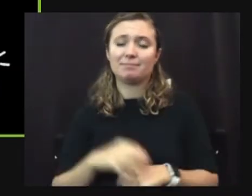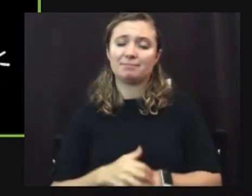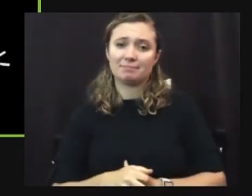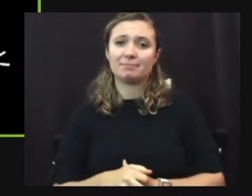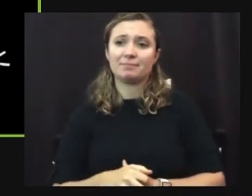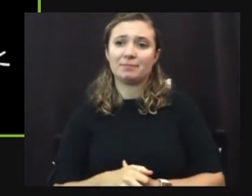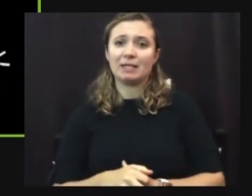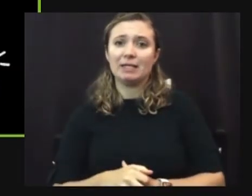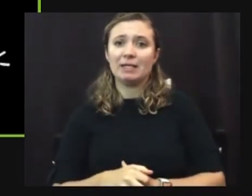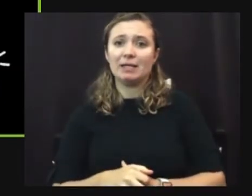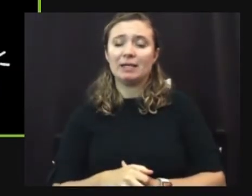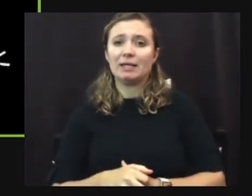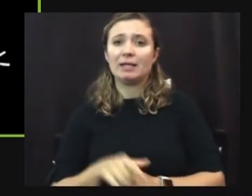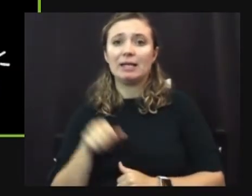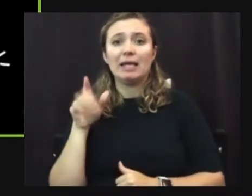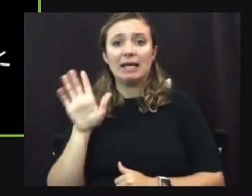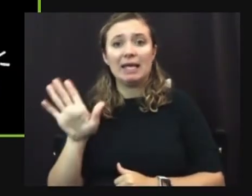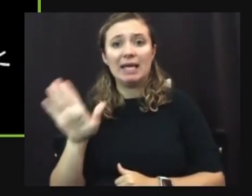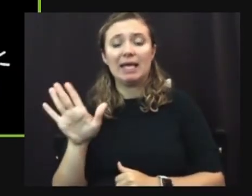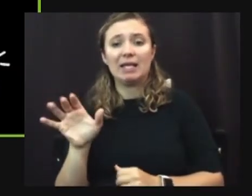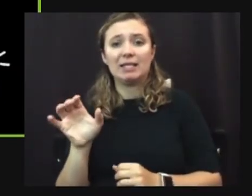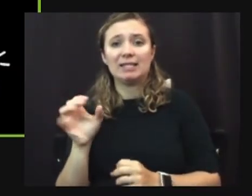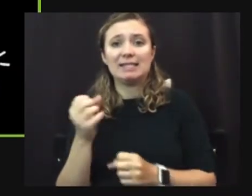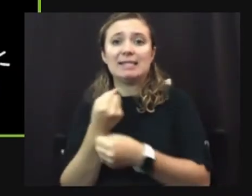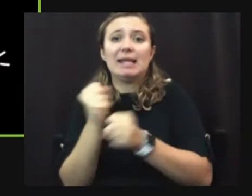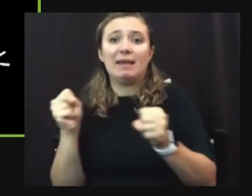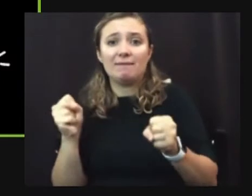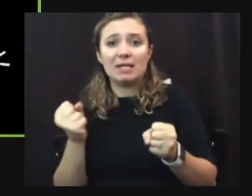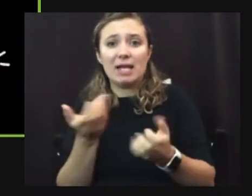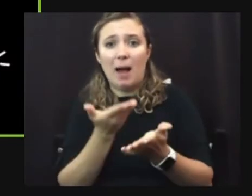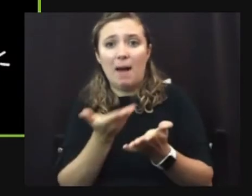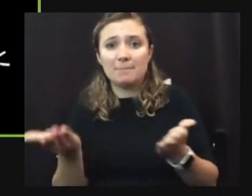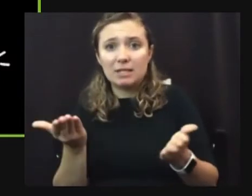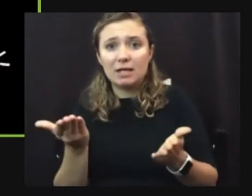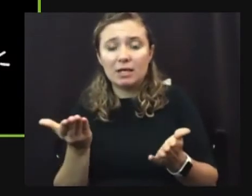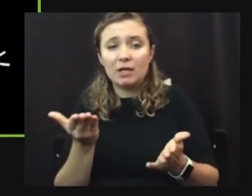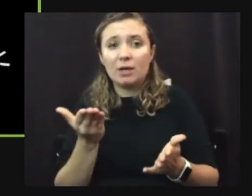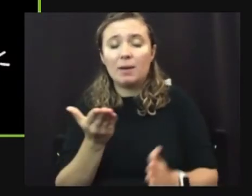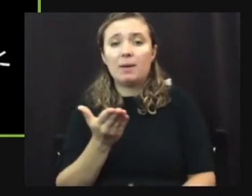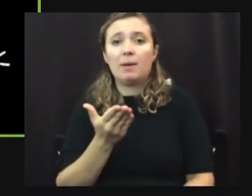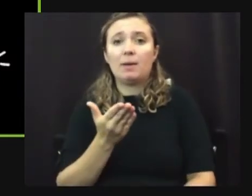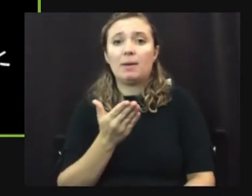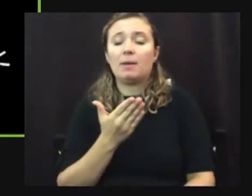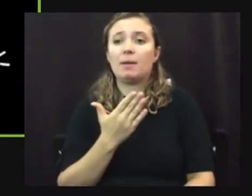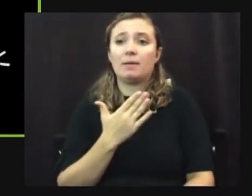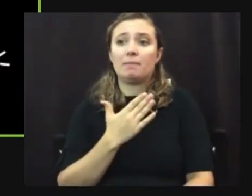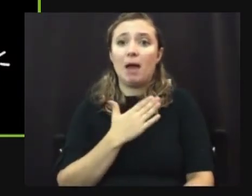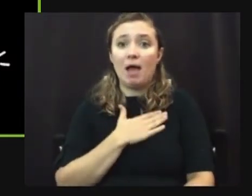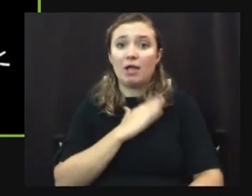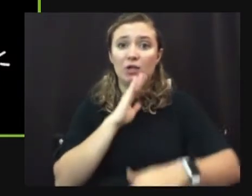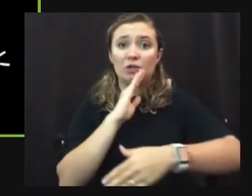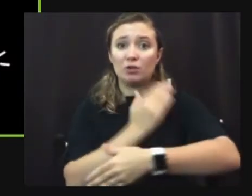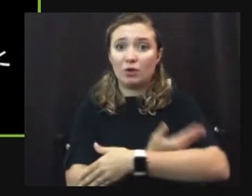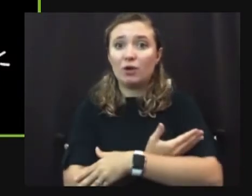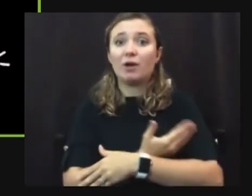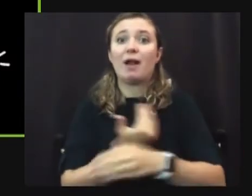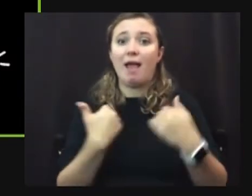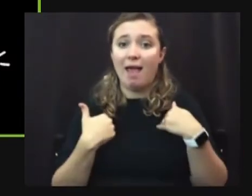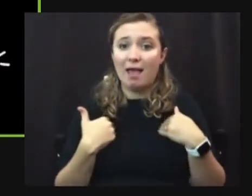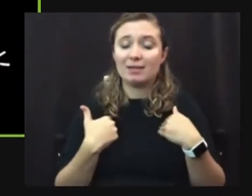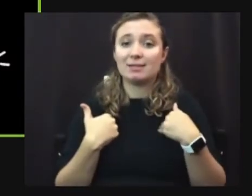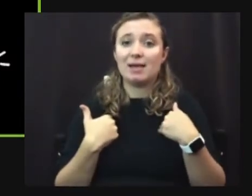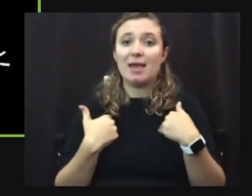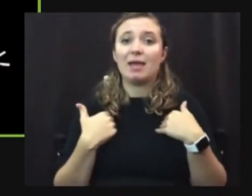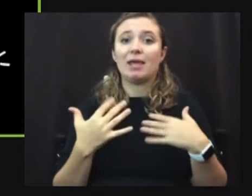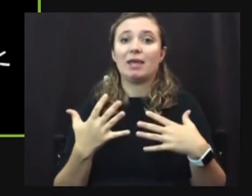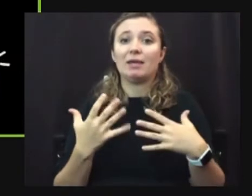his security object. That's how important her security object is, a blanket. And so when